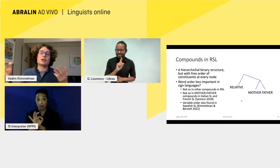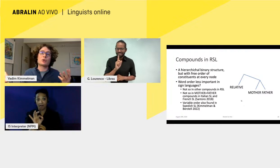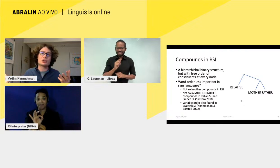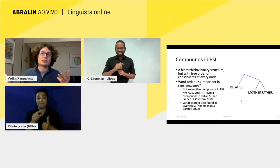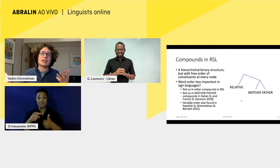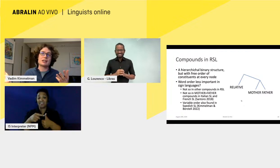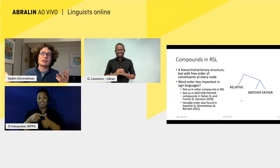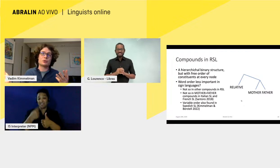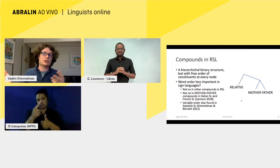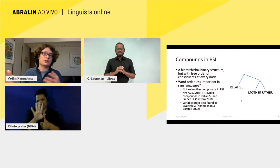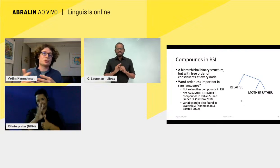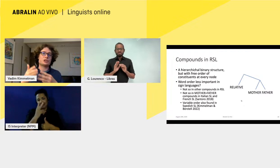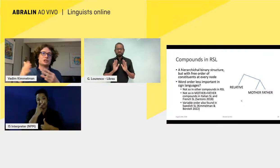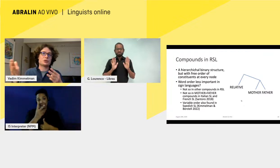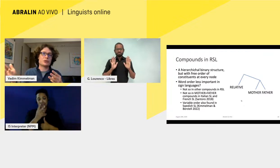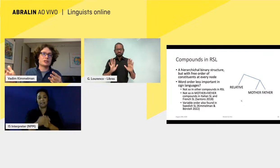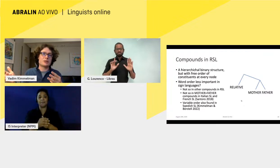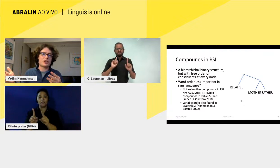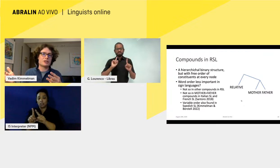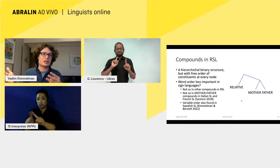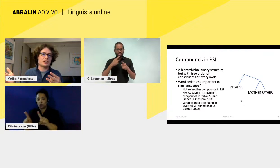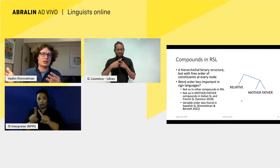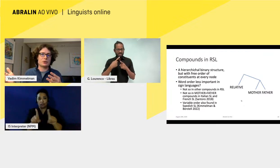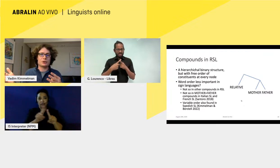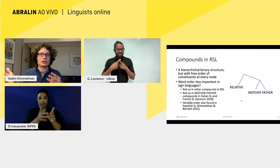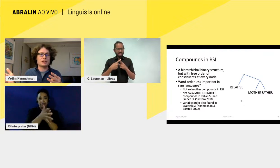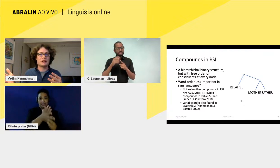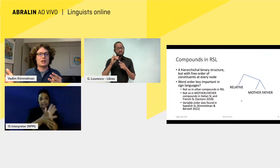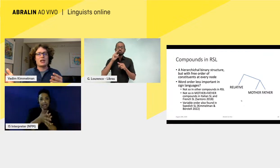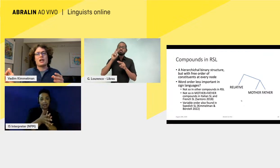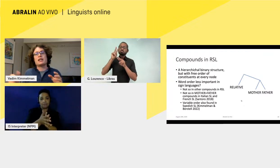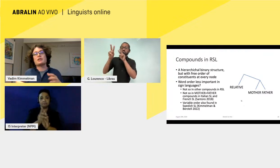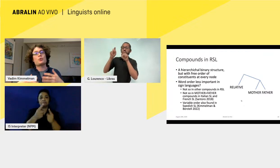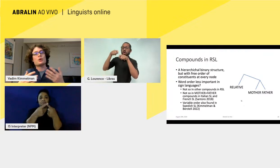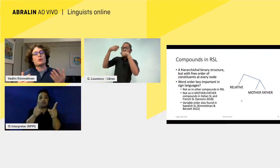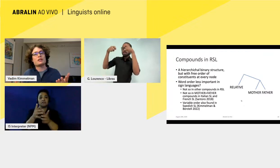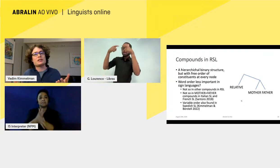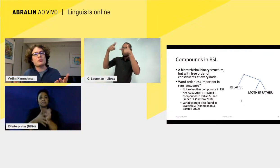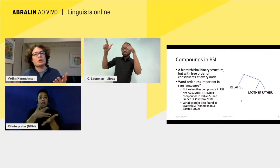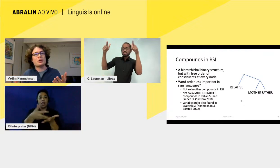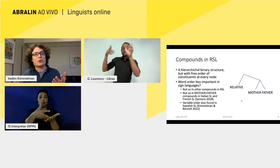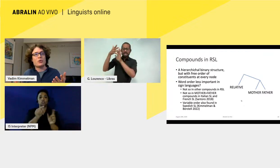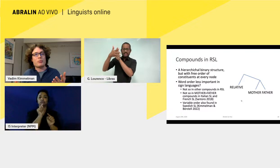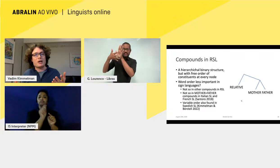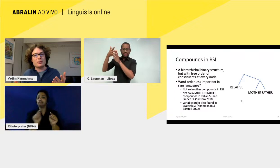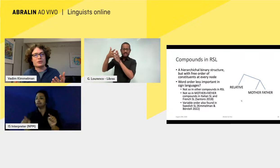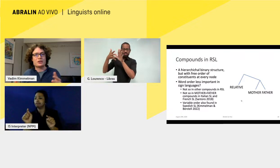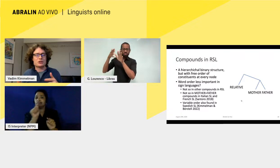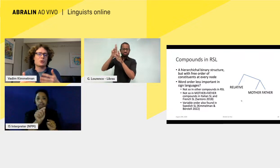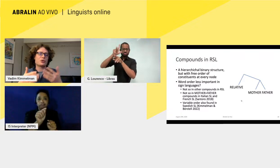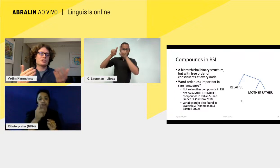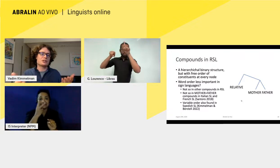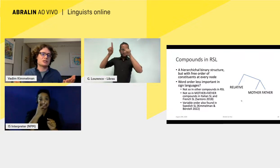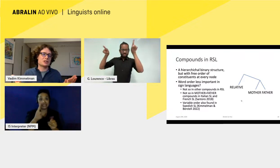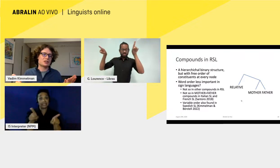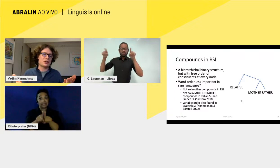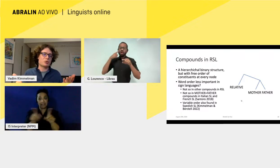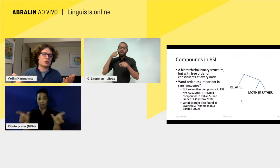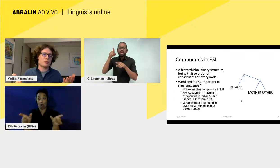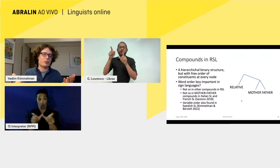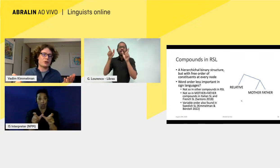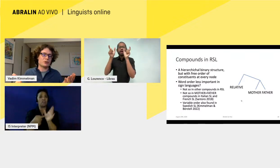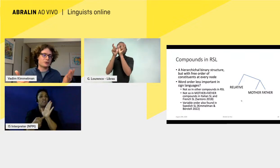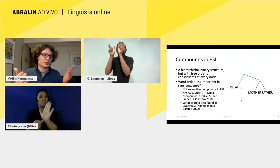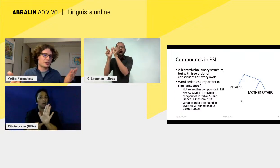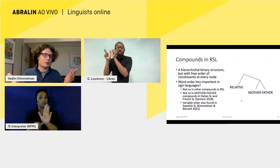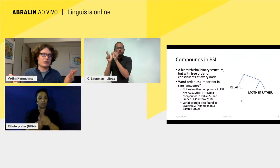even across sign languages, if we just look at some other sign languages, and if we look at similar compounds, so this type